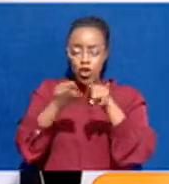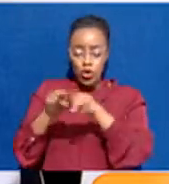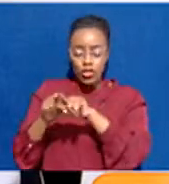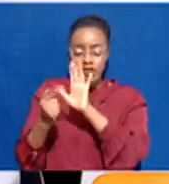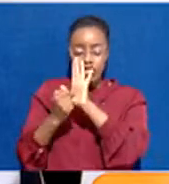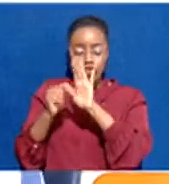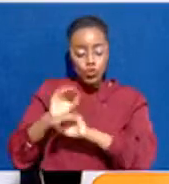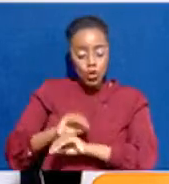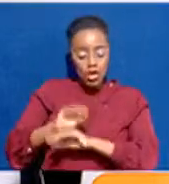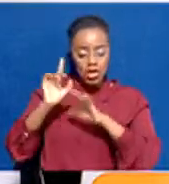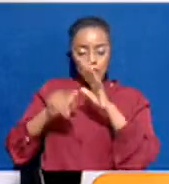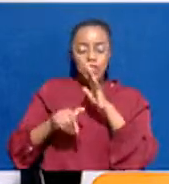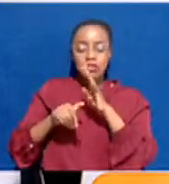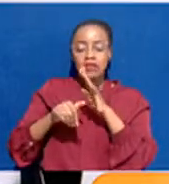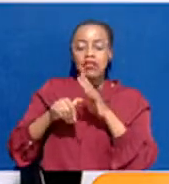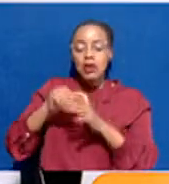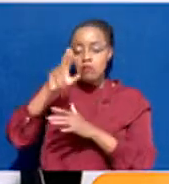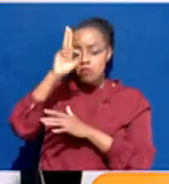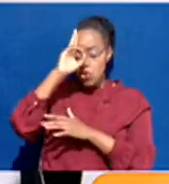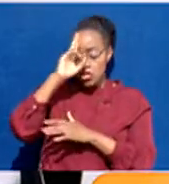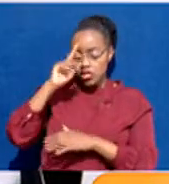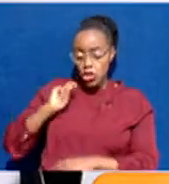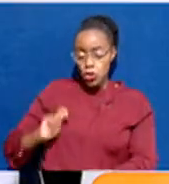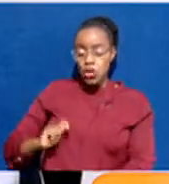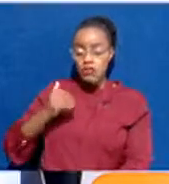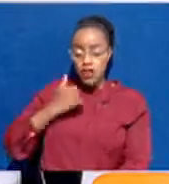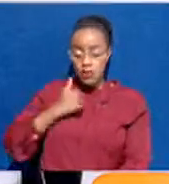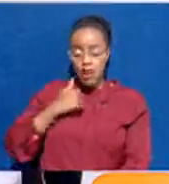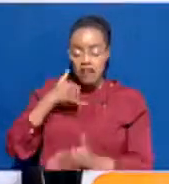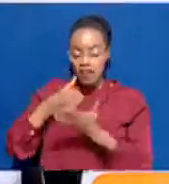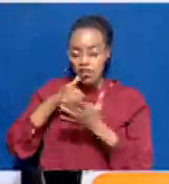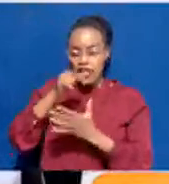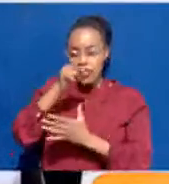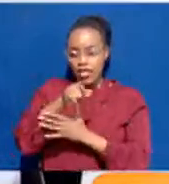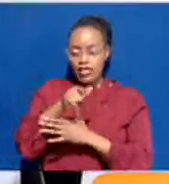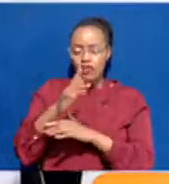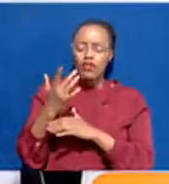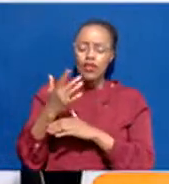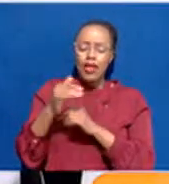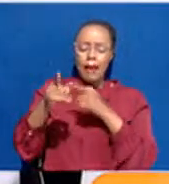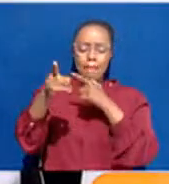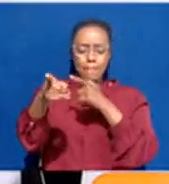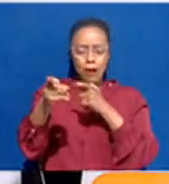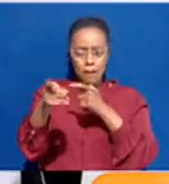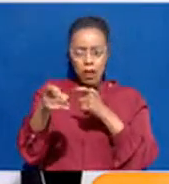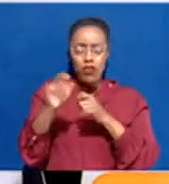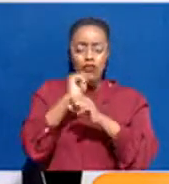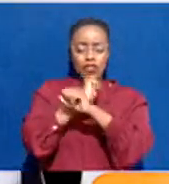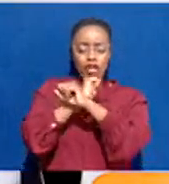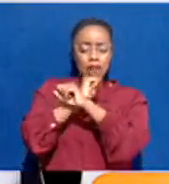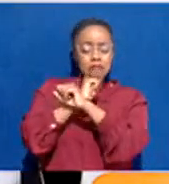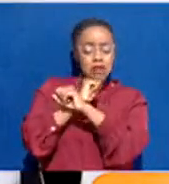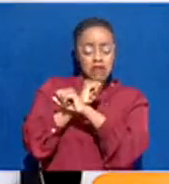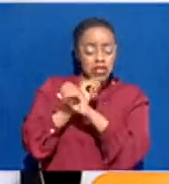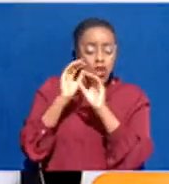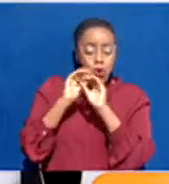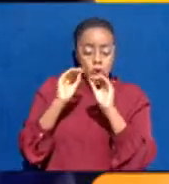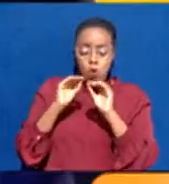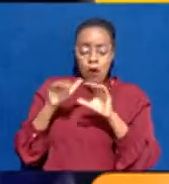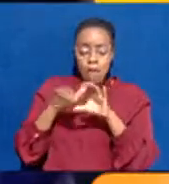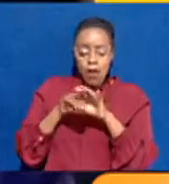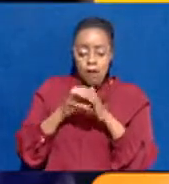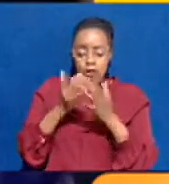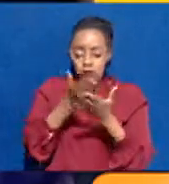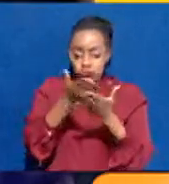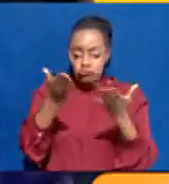clearly showing the involvement of uniformed police officers in the wanton and brutal attack of defenseless members of the public.